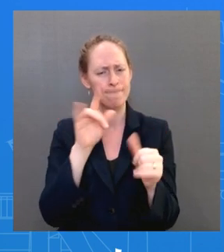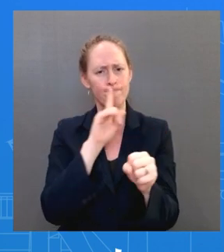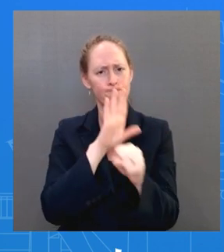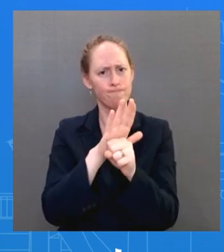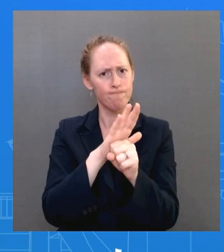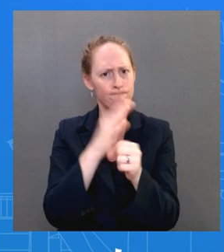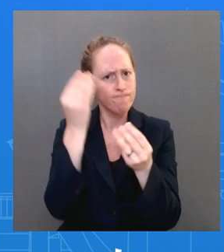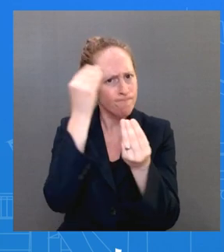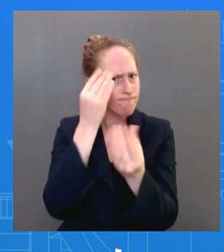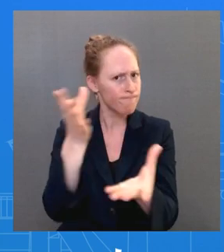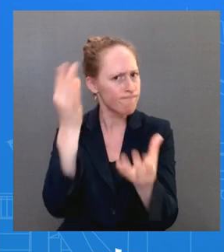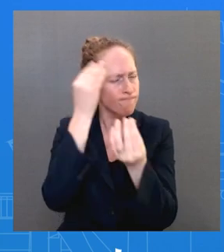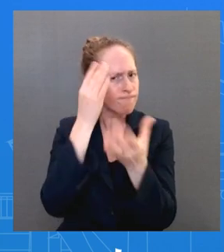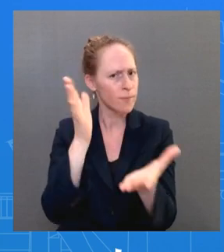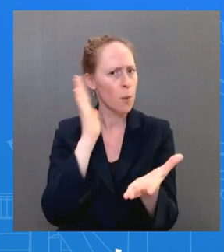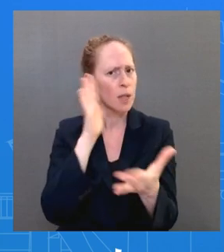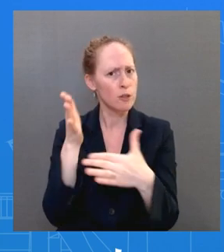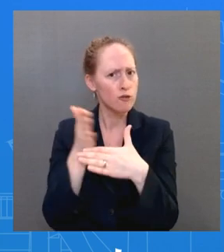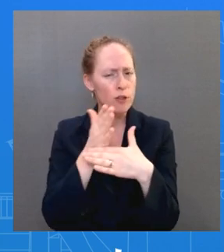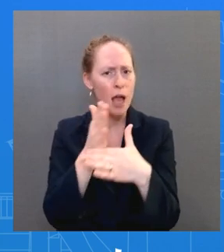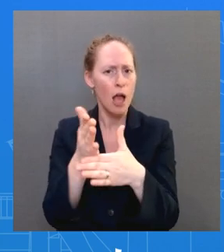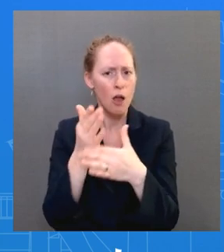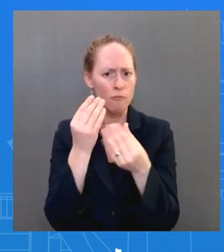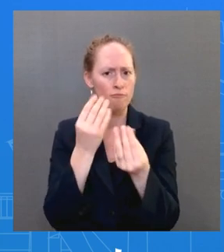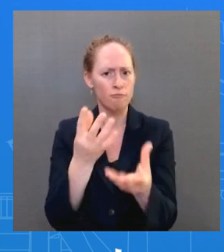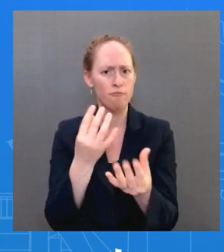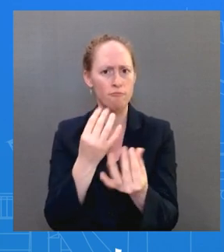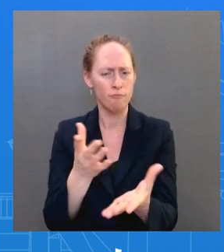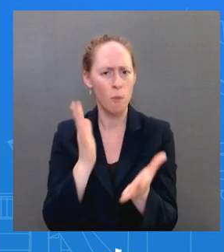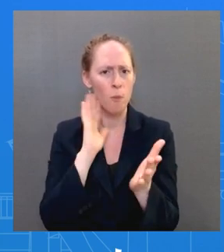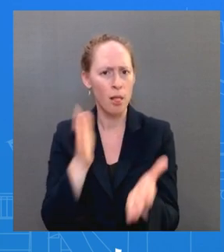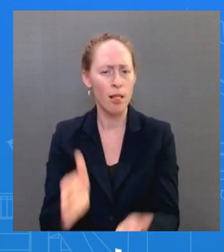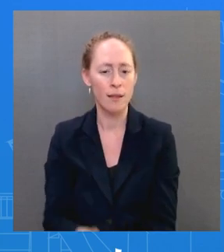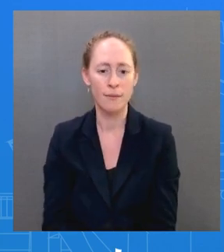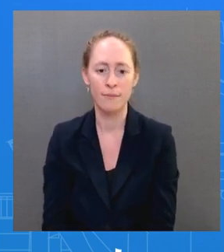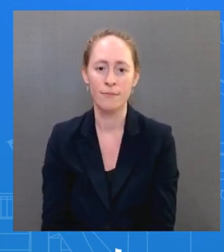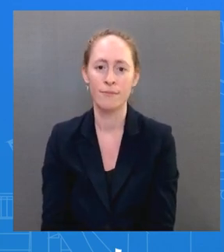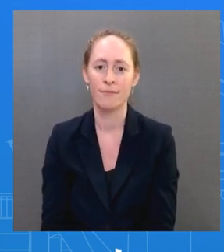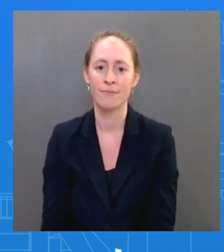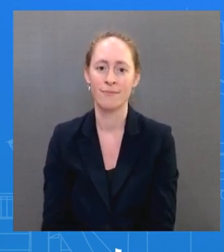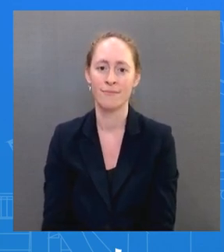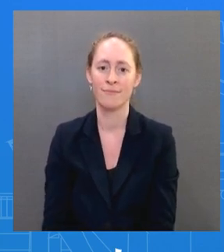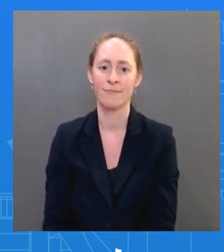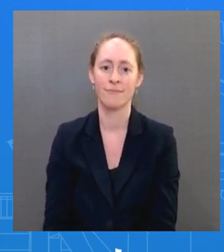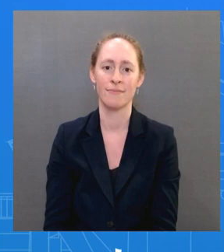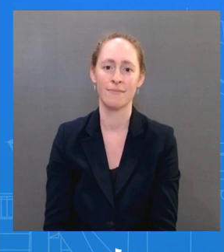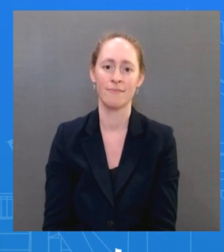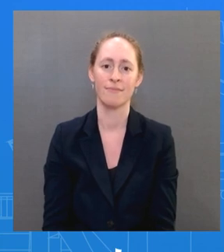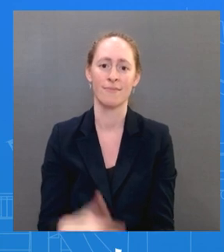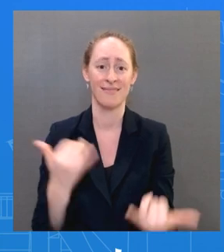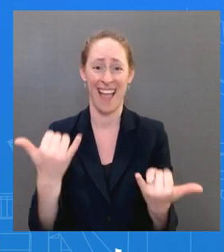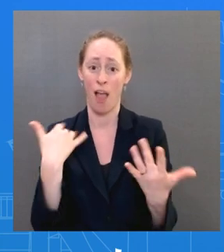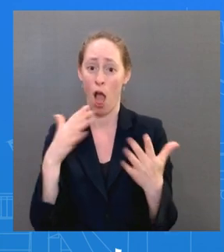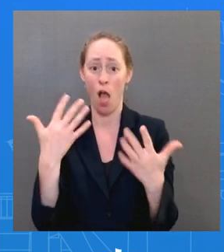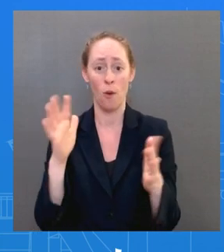detailed information from Dr. O'Connor. But we've answered this question many times, so let's give your other